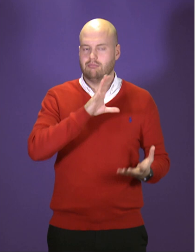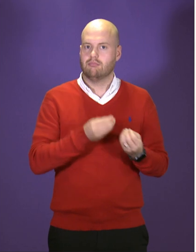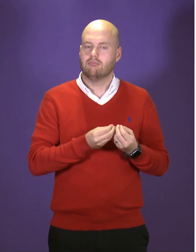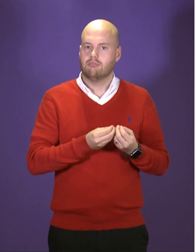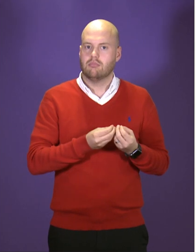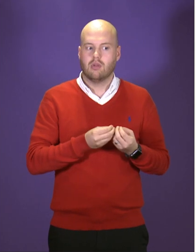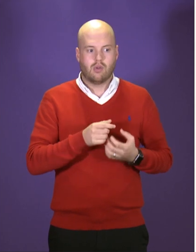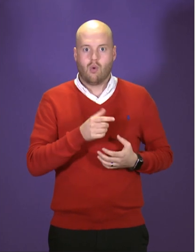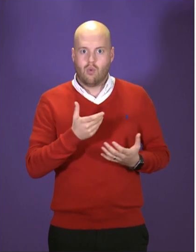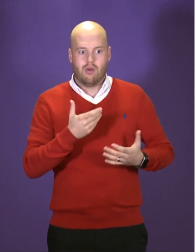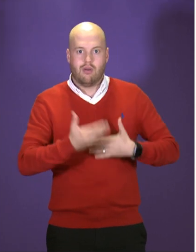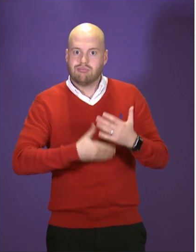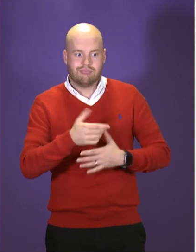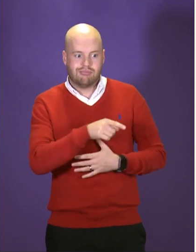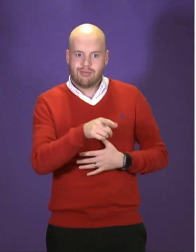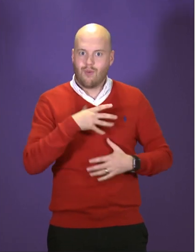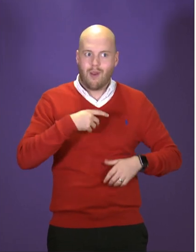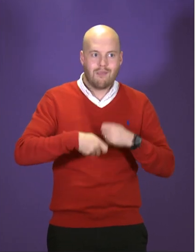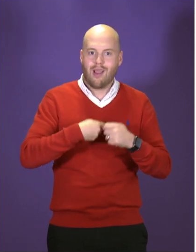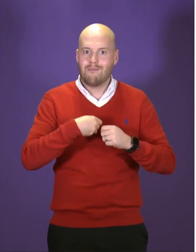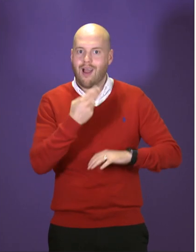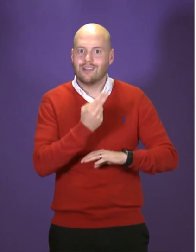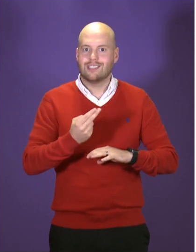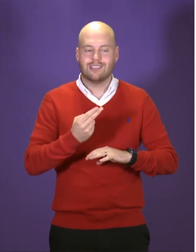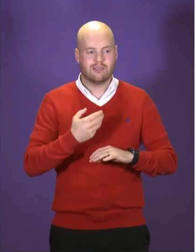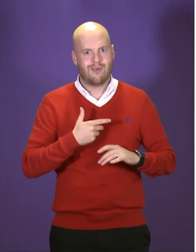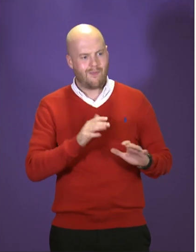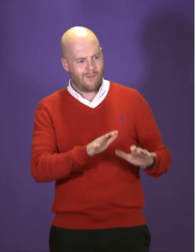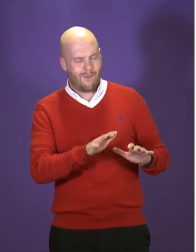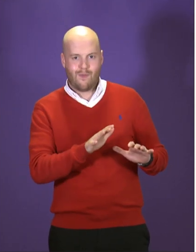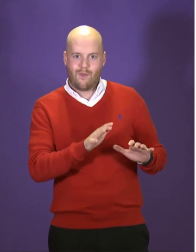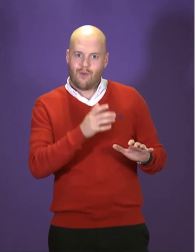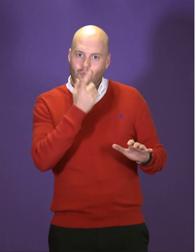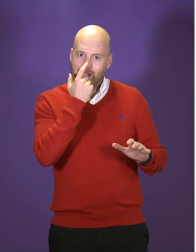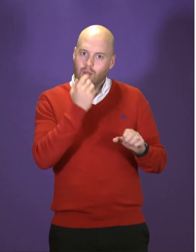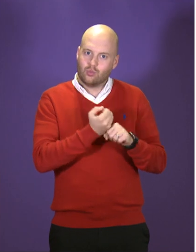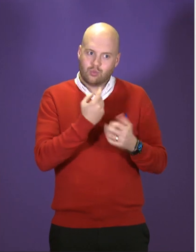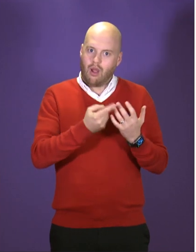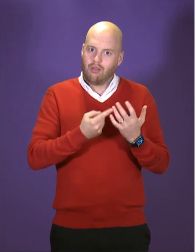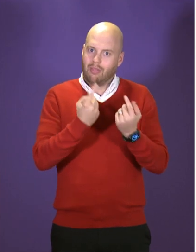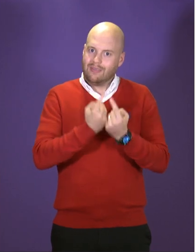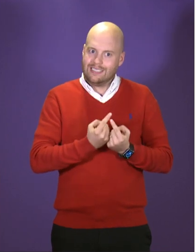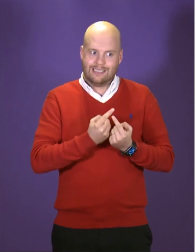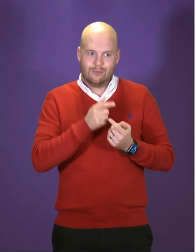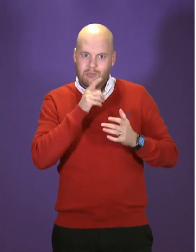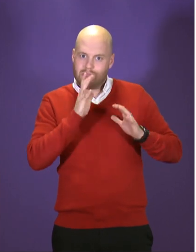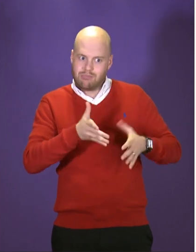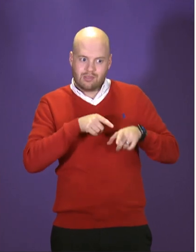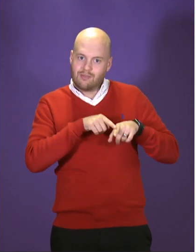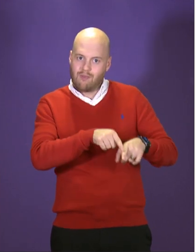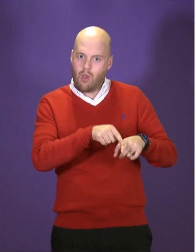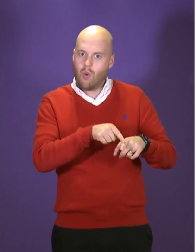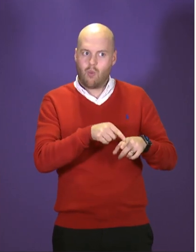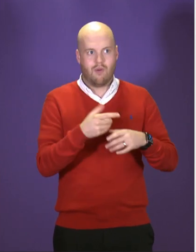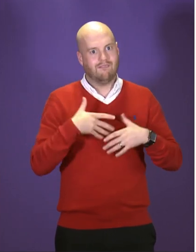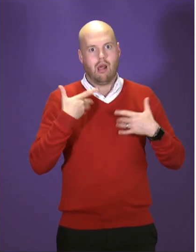to become an artist, and I'm going, whoa, hold on a minute. You can do other things as well. It's not necessarily only the arts you must be